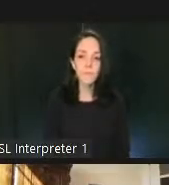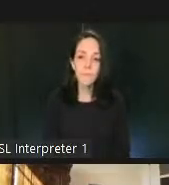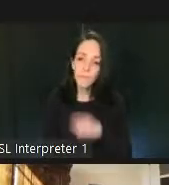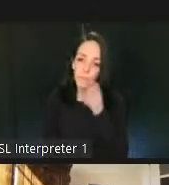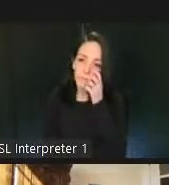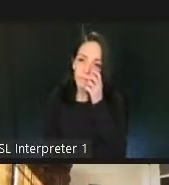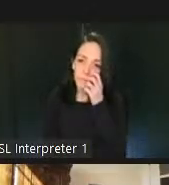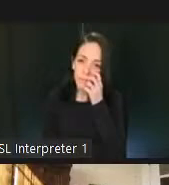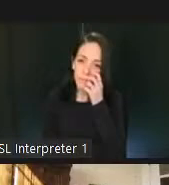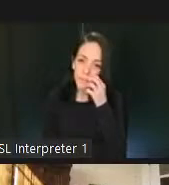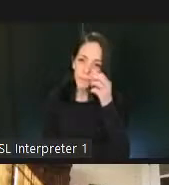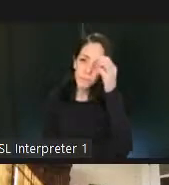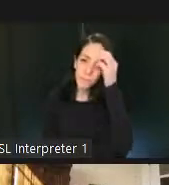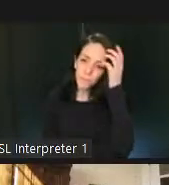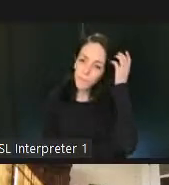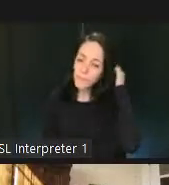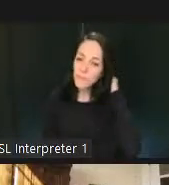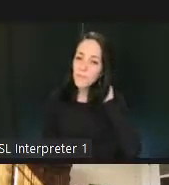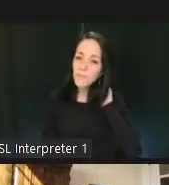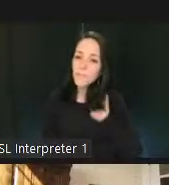me.